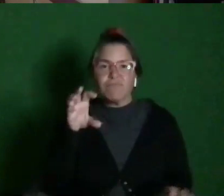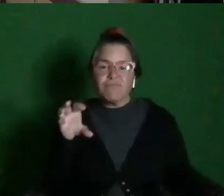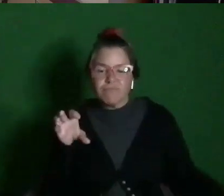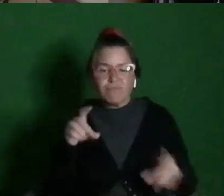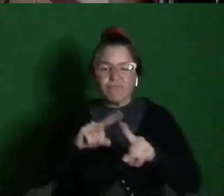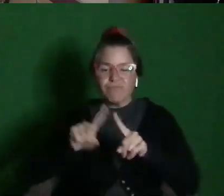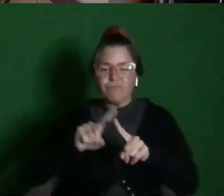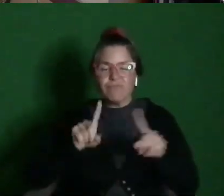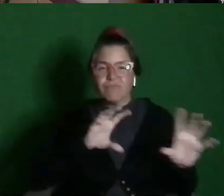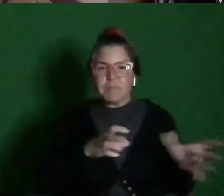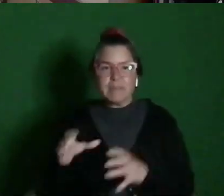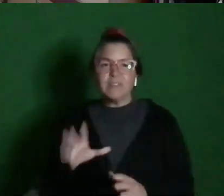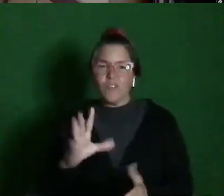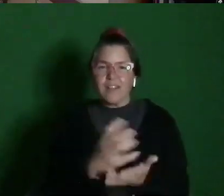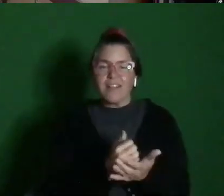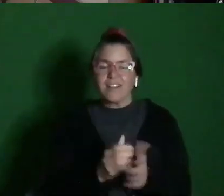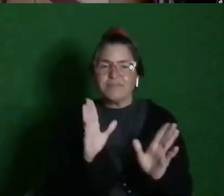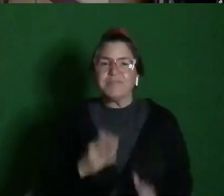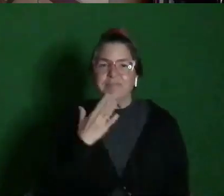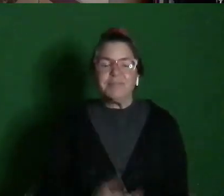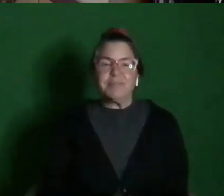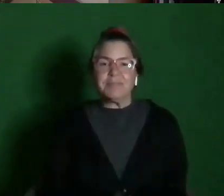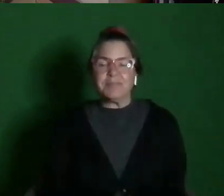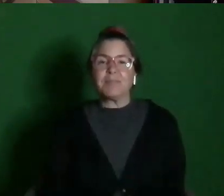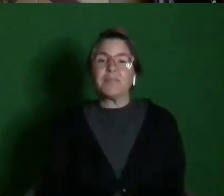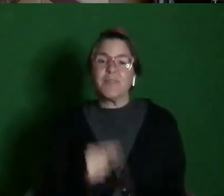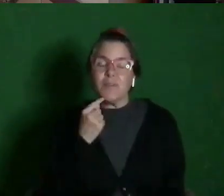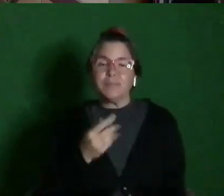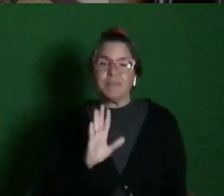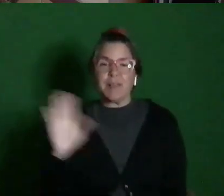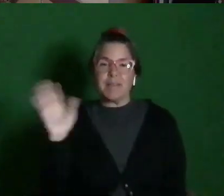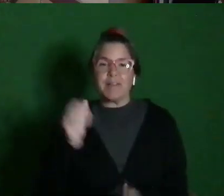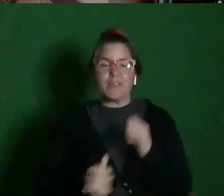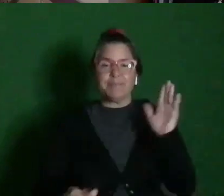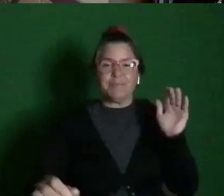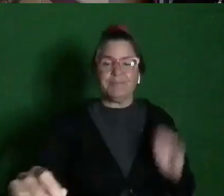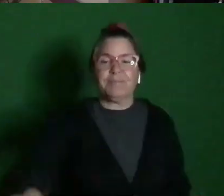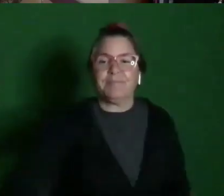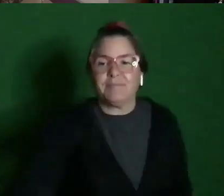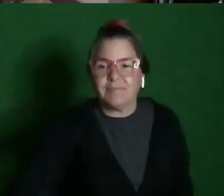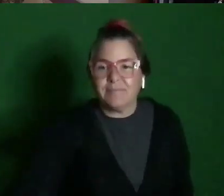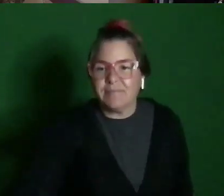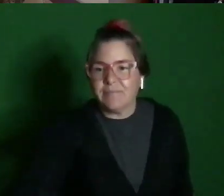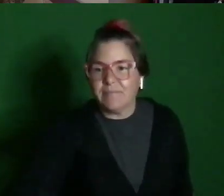species out of your collection. Well, great. Well, cool. All right. Bye, everyone. Bye.